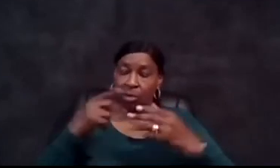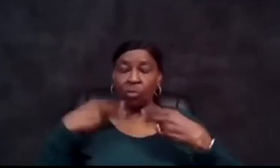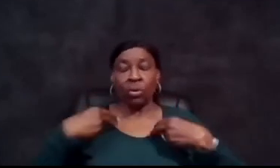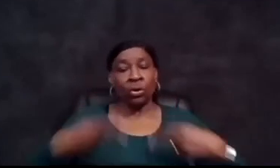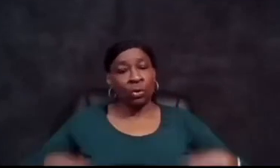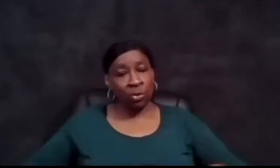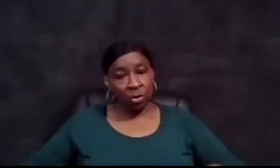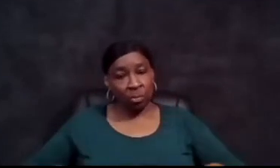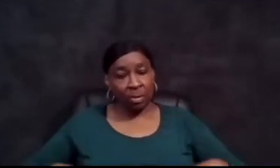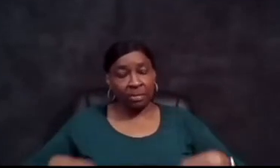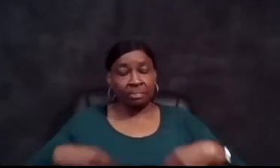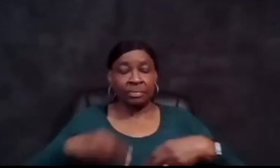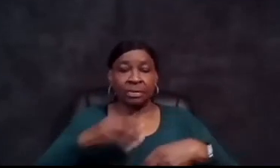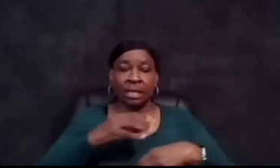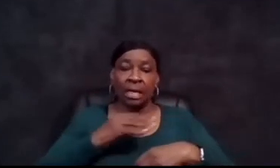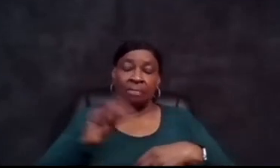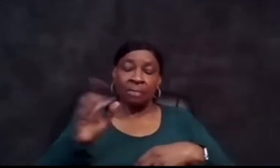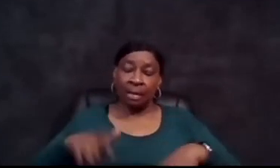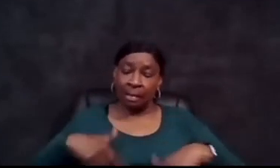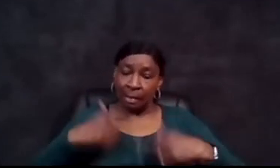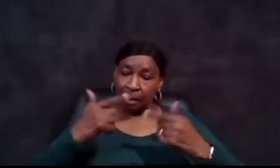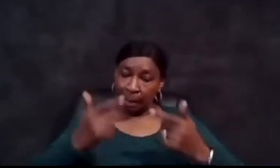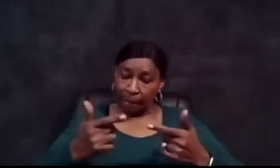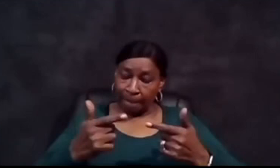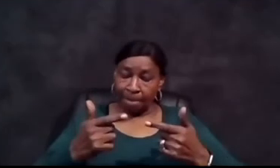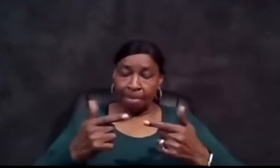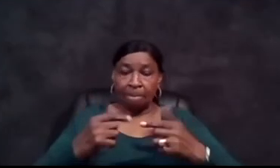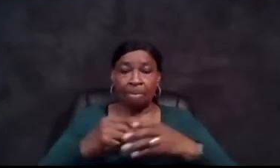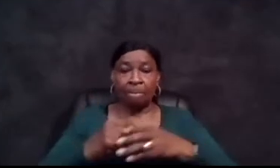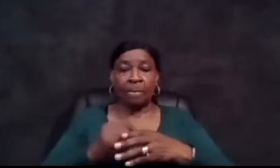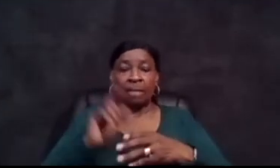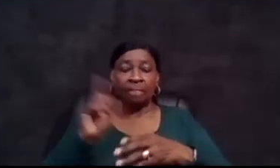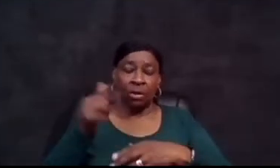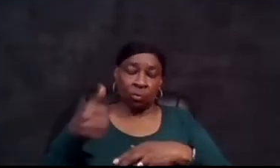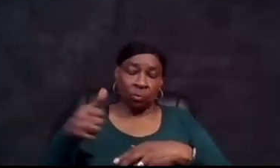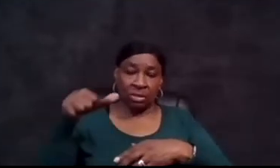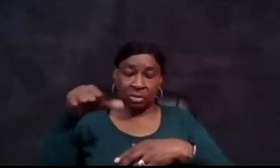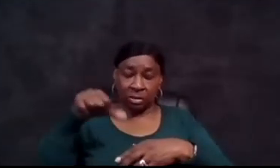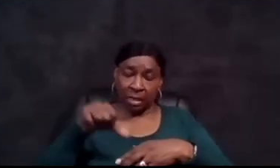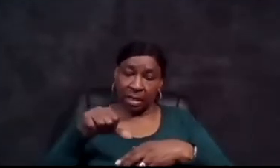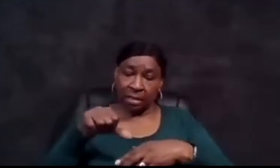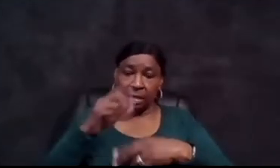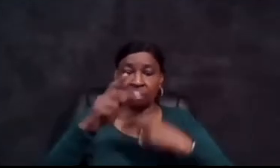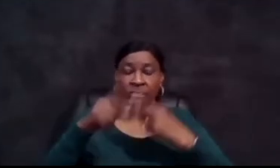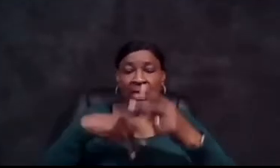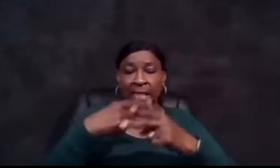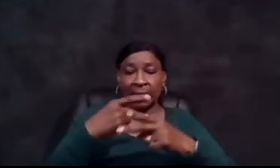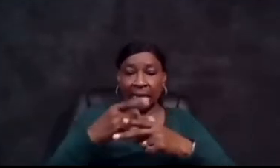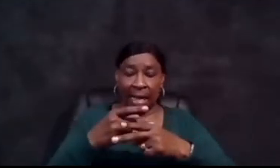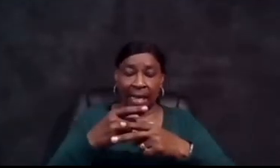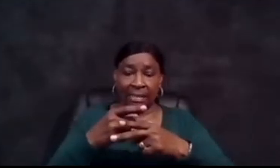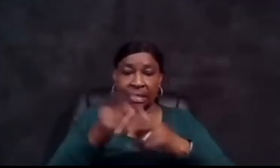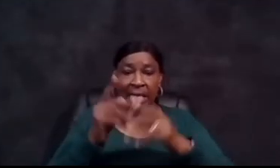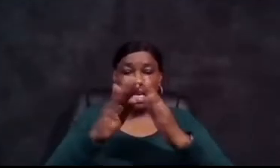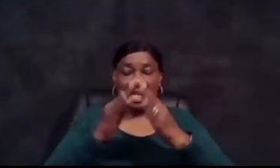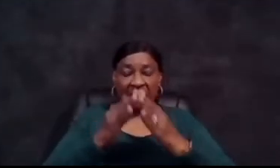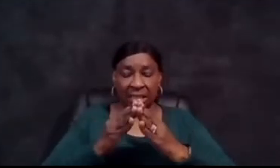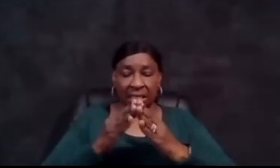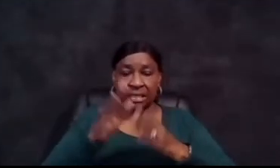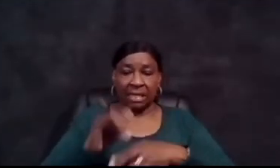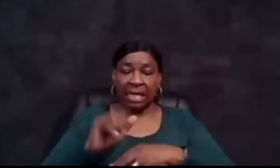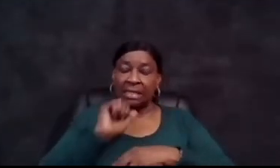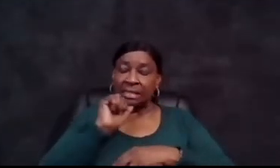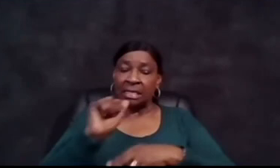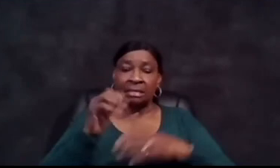their presence. And rejecting, you know, the kind of capitalist city that didn't